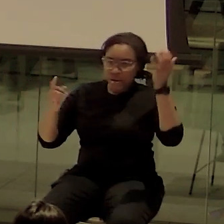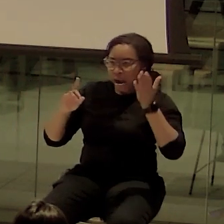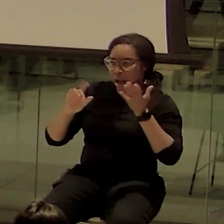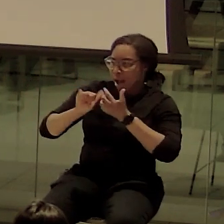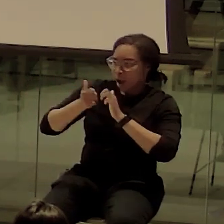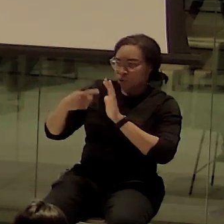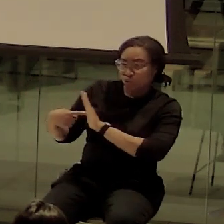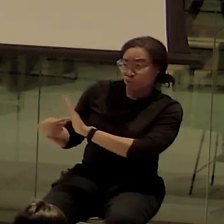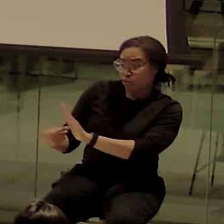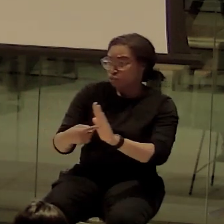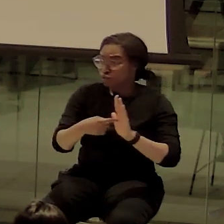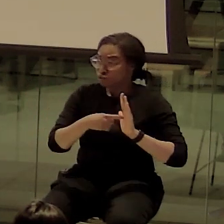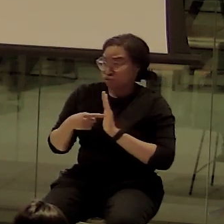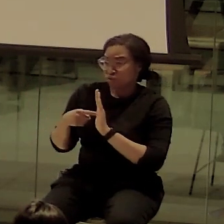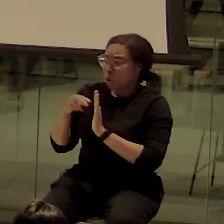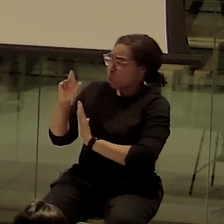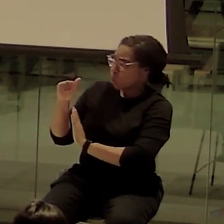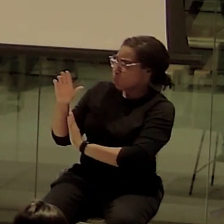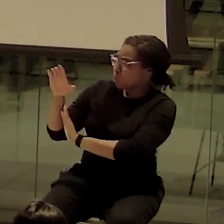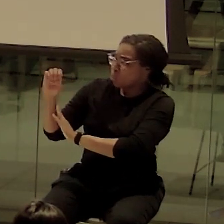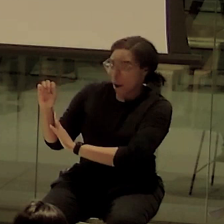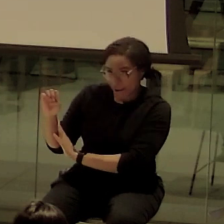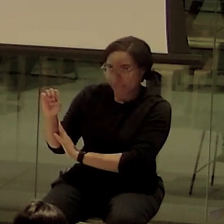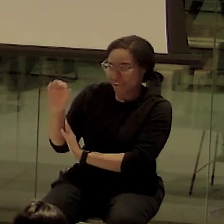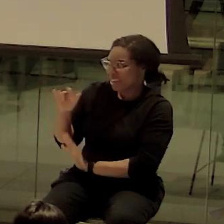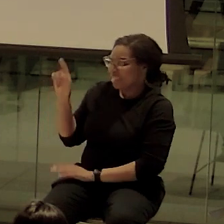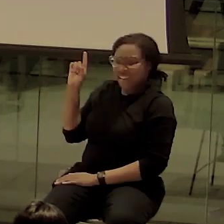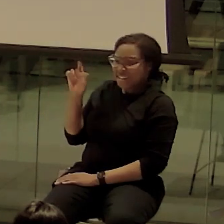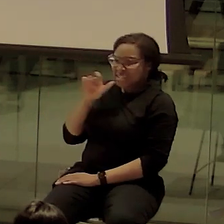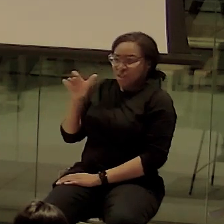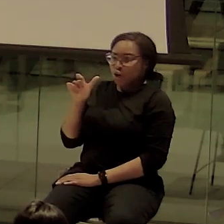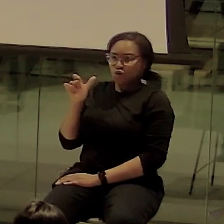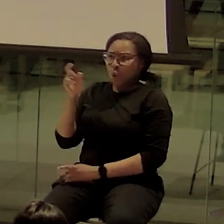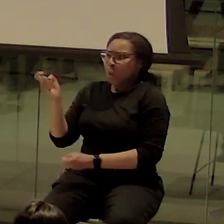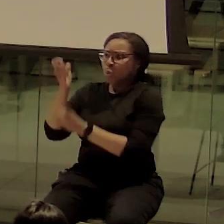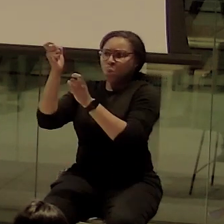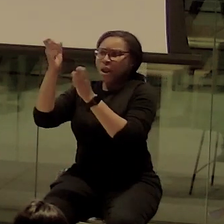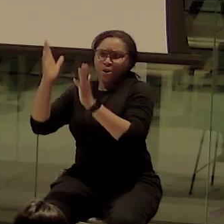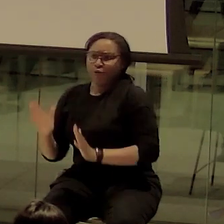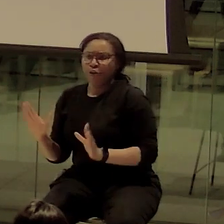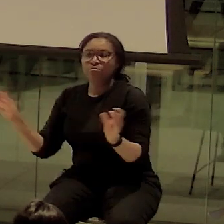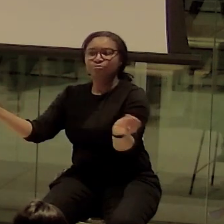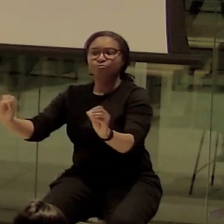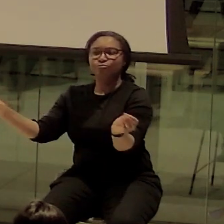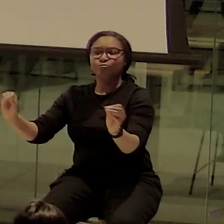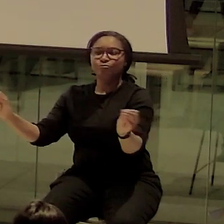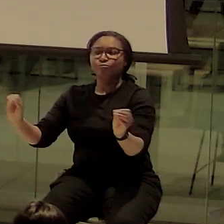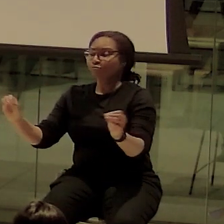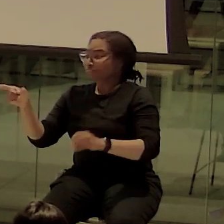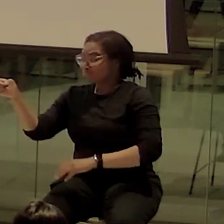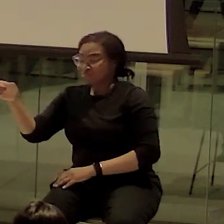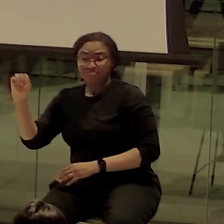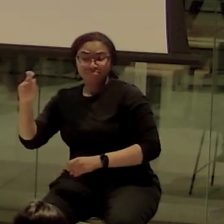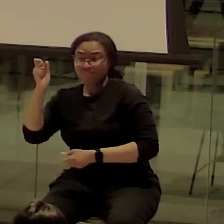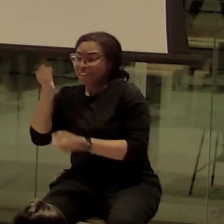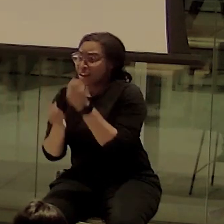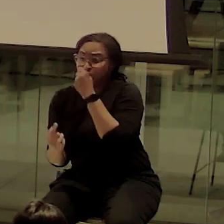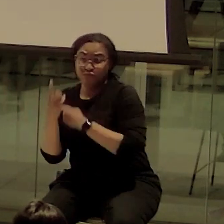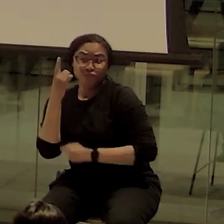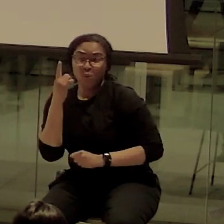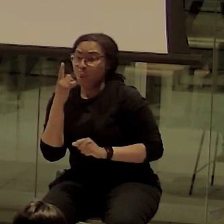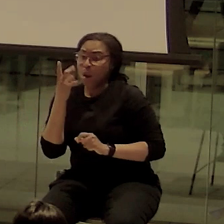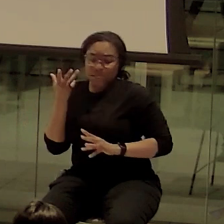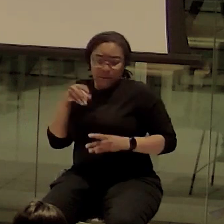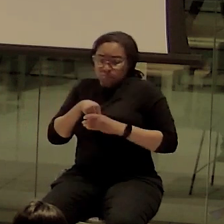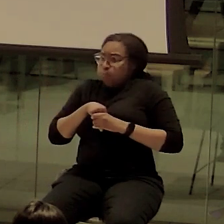race. There is no victors in Carol Walker's work. As Krista mentioned, everyone is implicated.